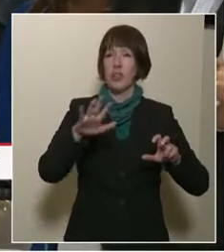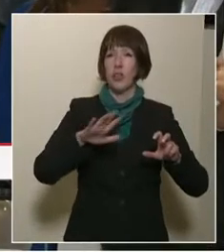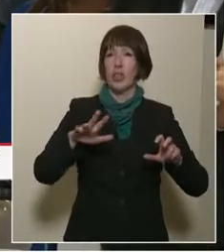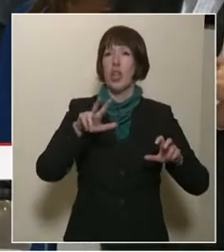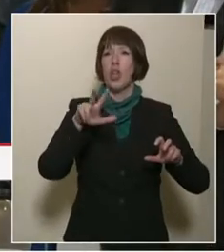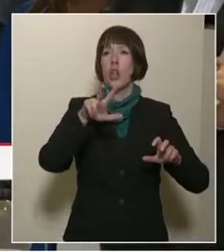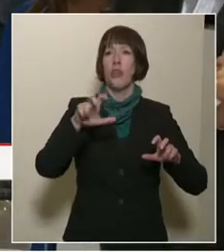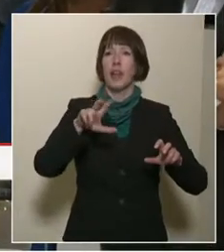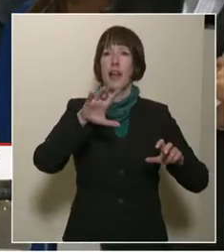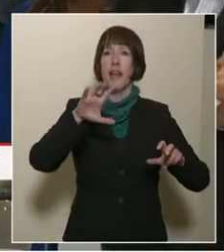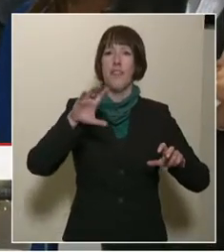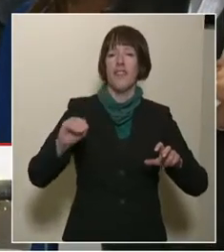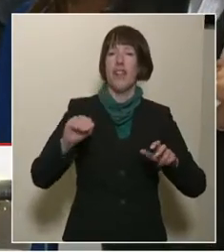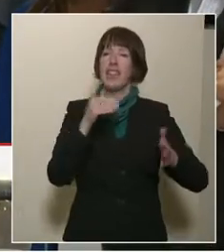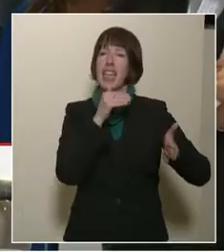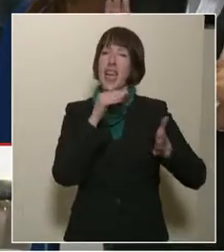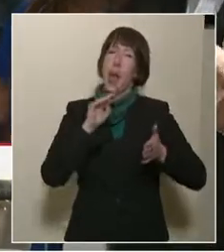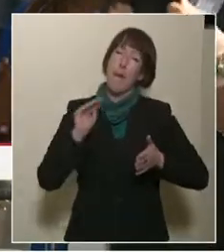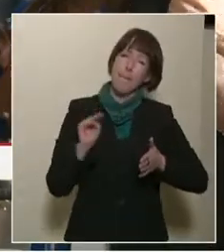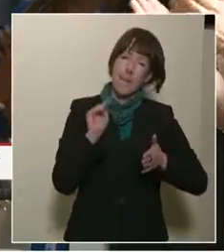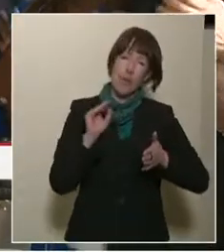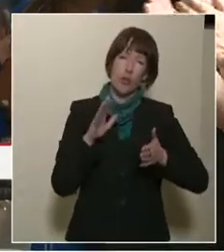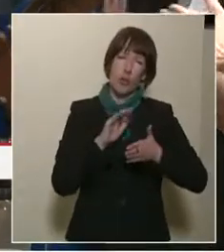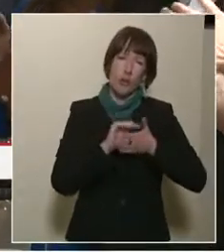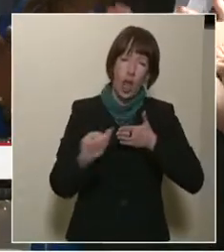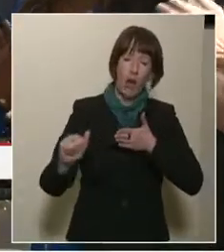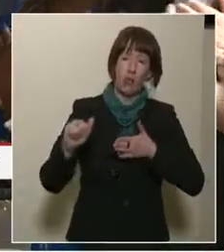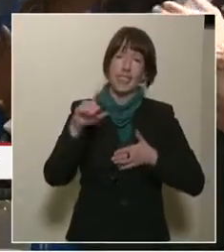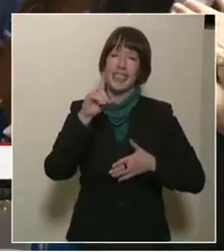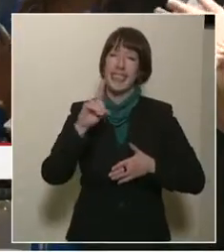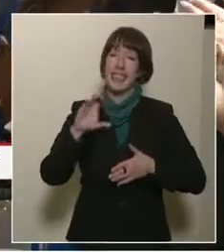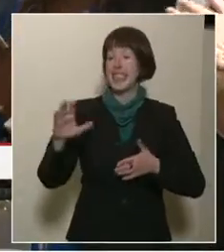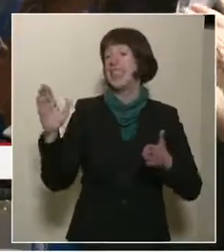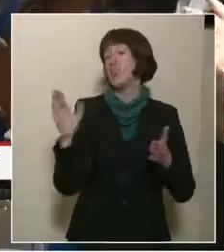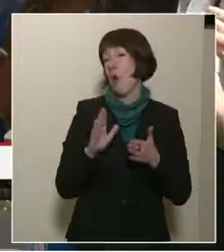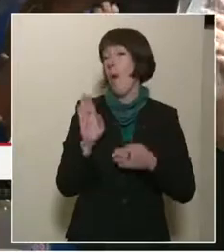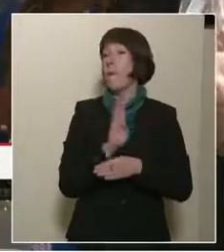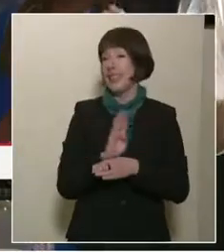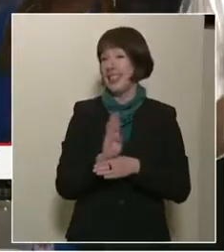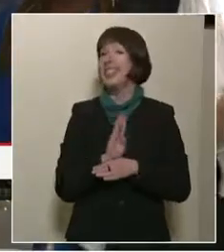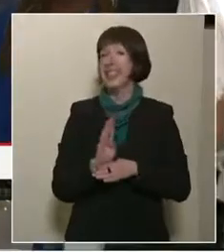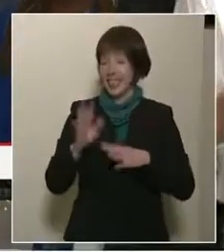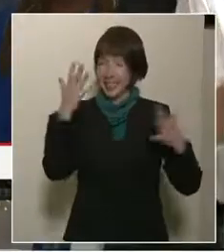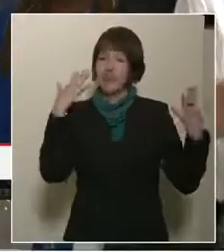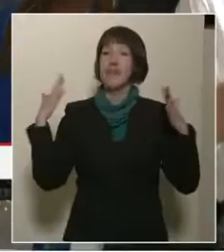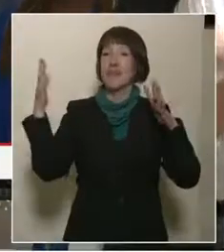$350 million in DC small businesses.